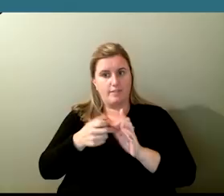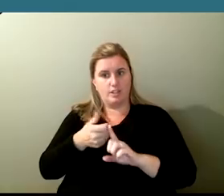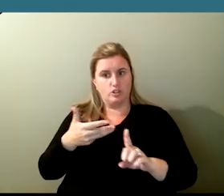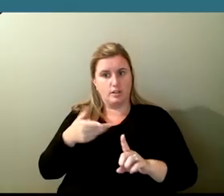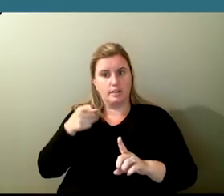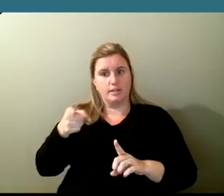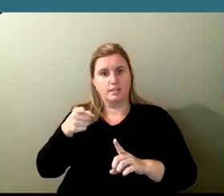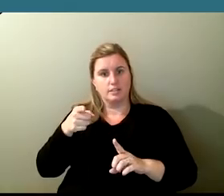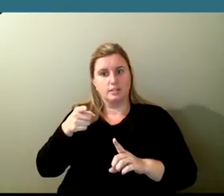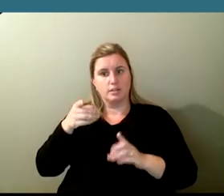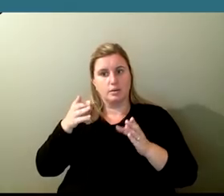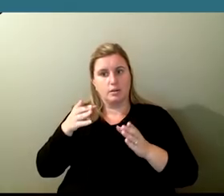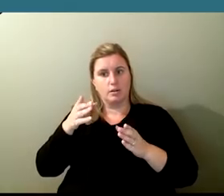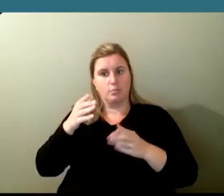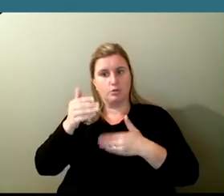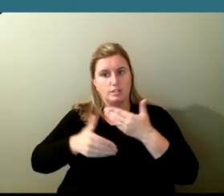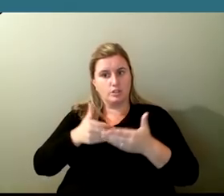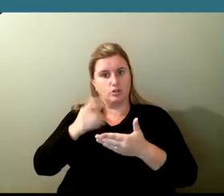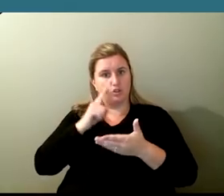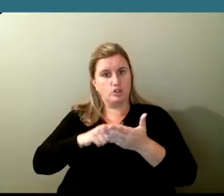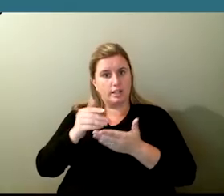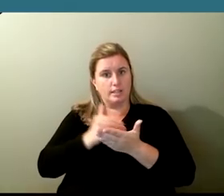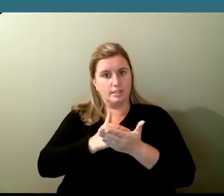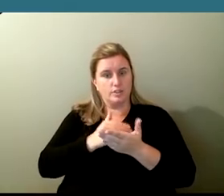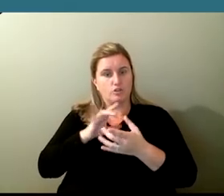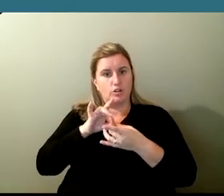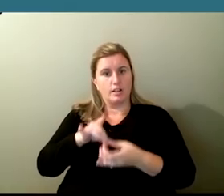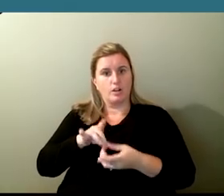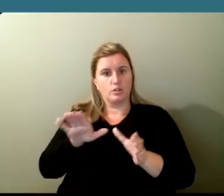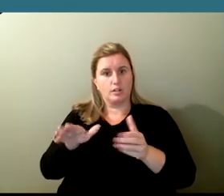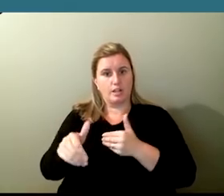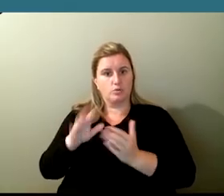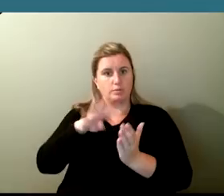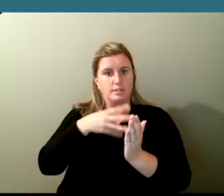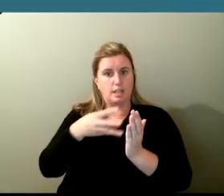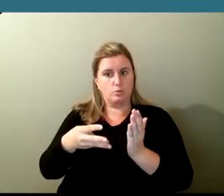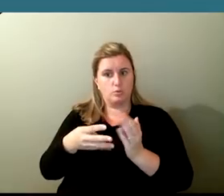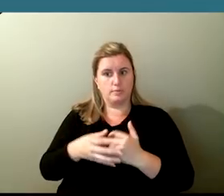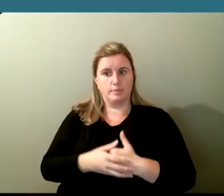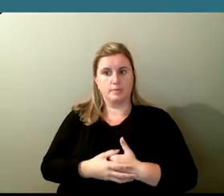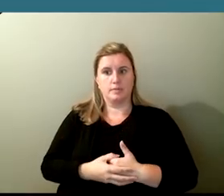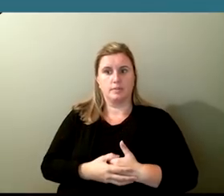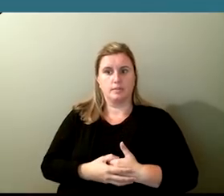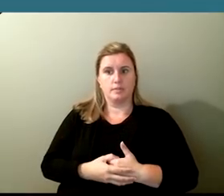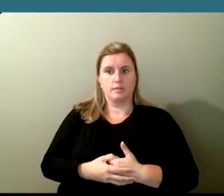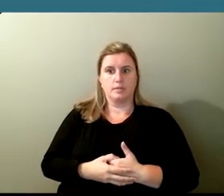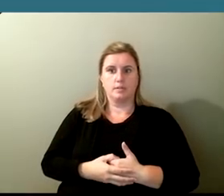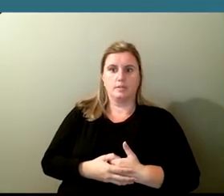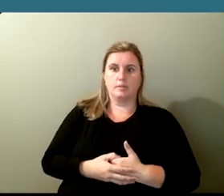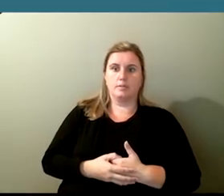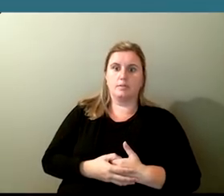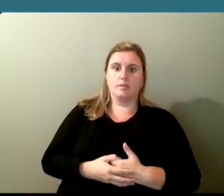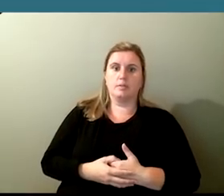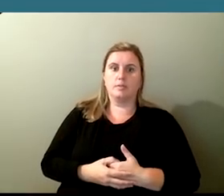is a procedural checklist or performance checklist related to a classroom schedule, implementation of classroom schedule procedures.